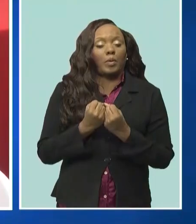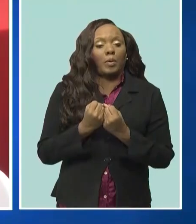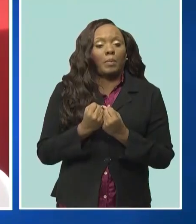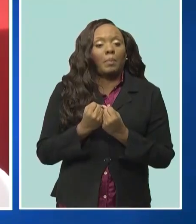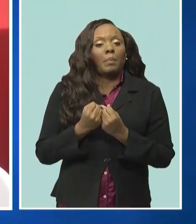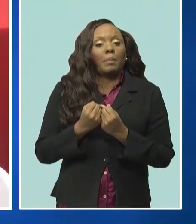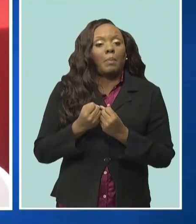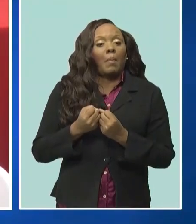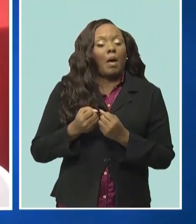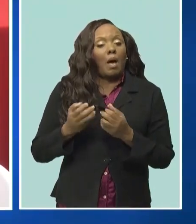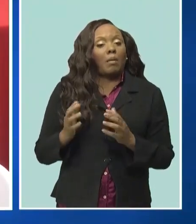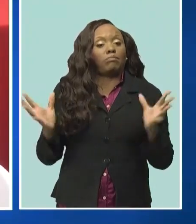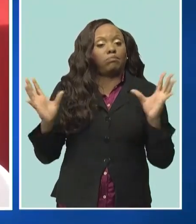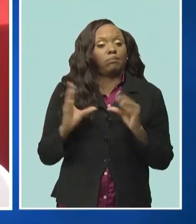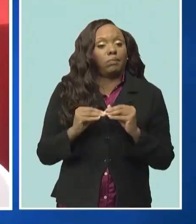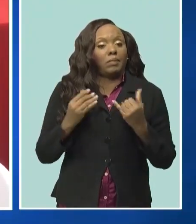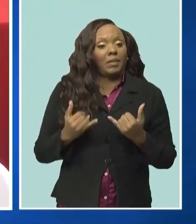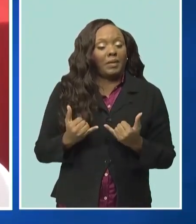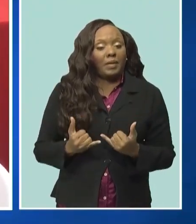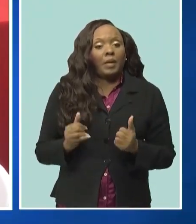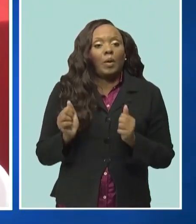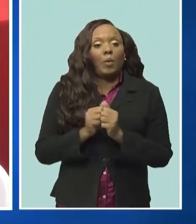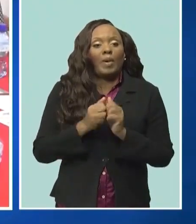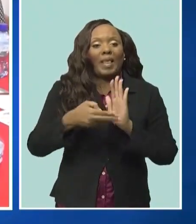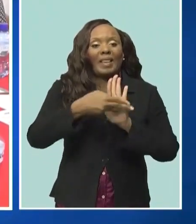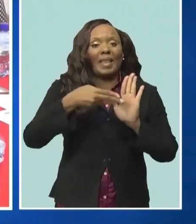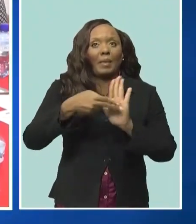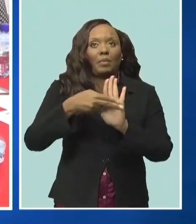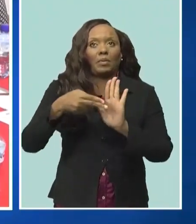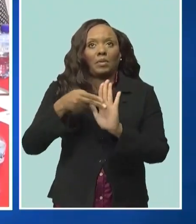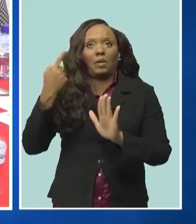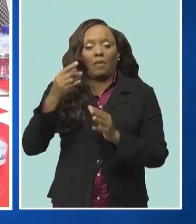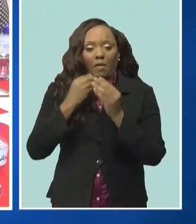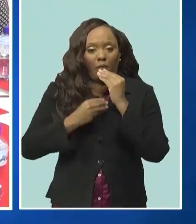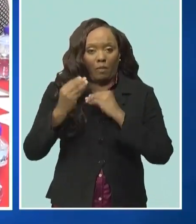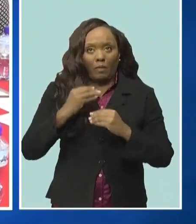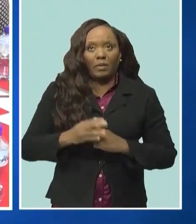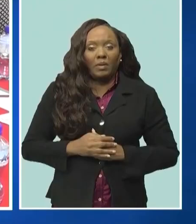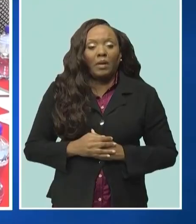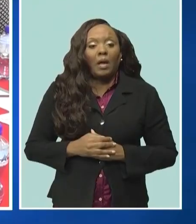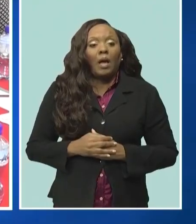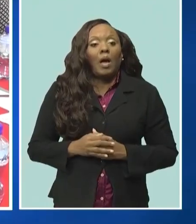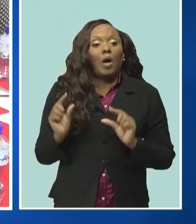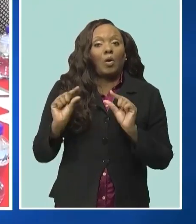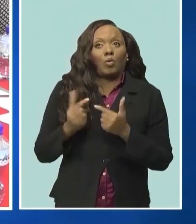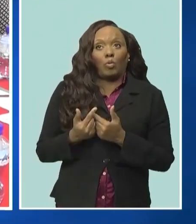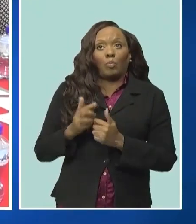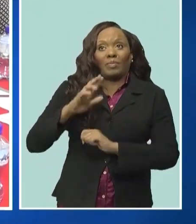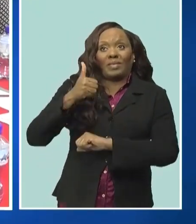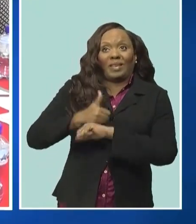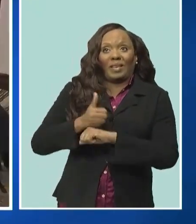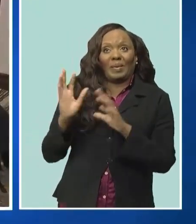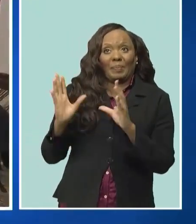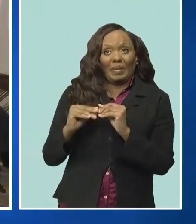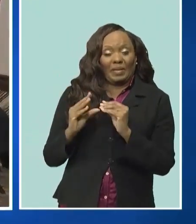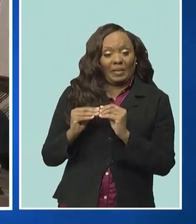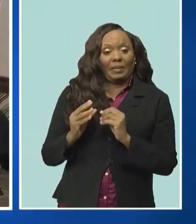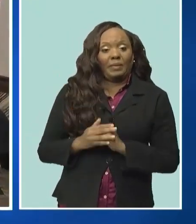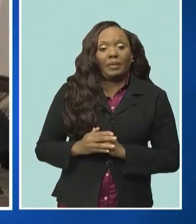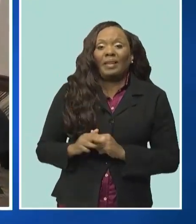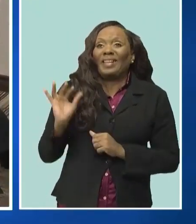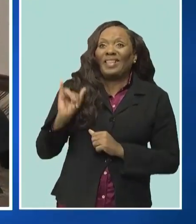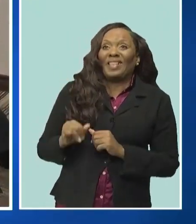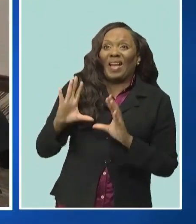label warnings. It was hosted by the Barbados Childhood Obesity Prevention Coalition. According to Minister Cummins, the coalition